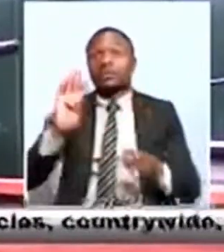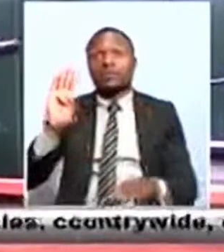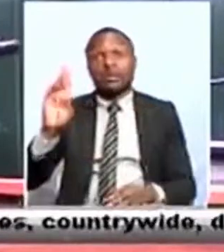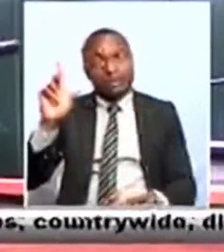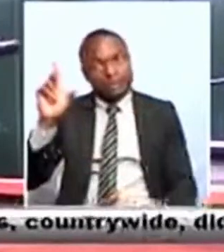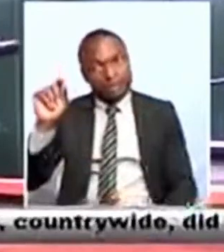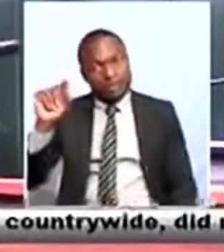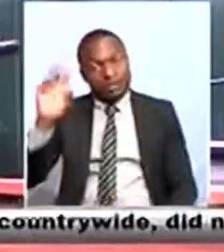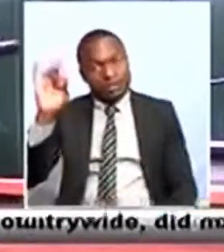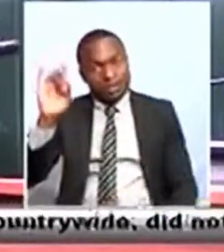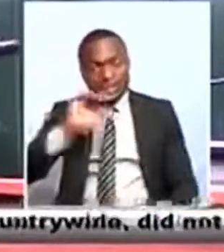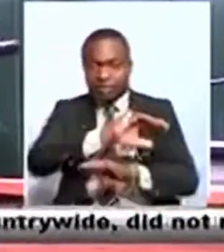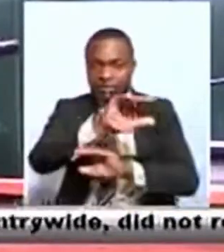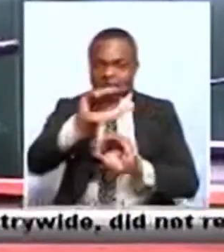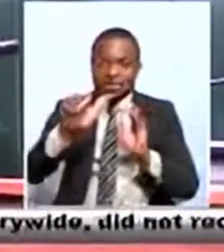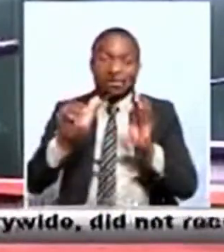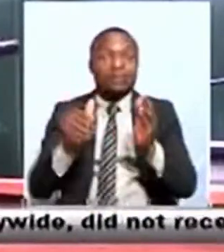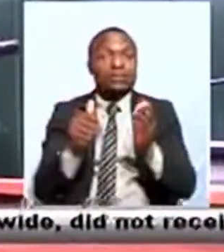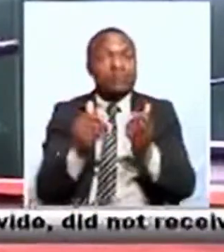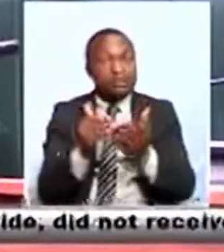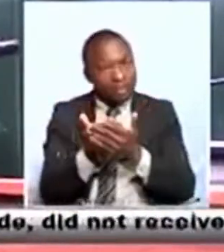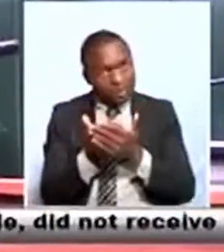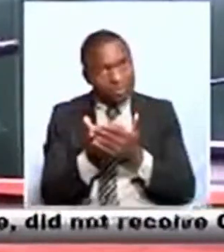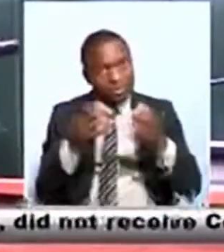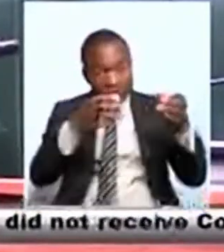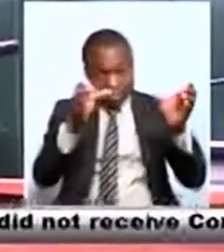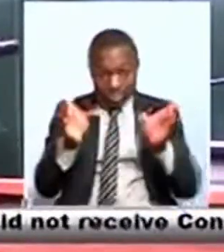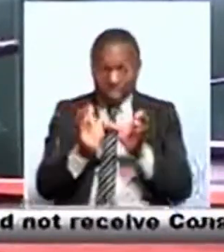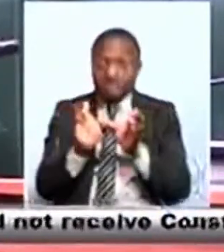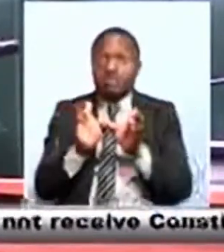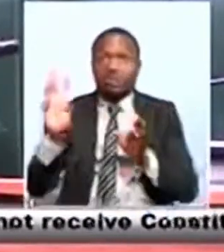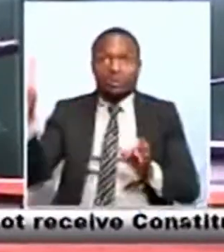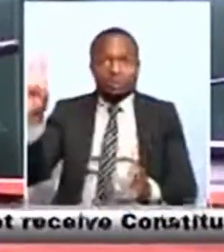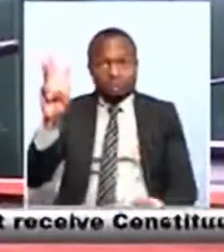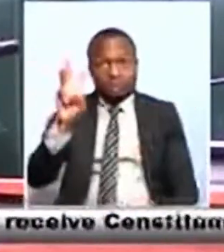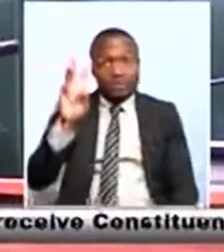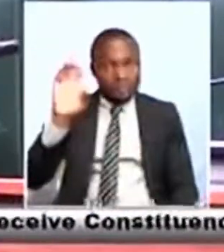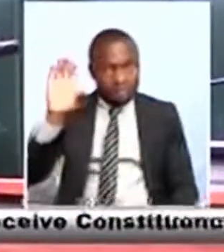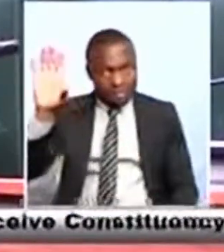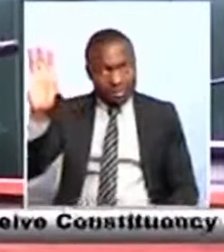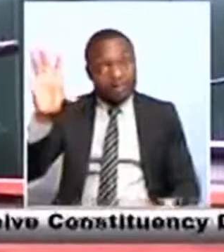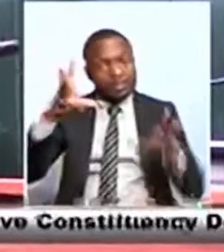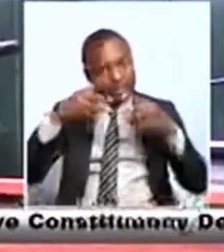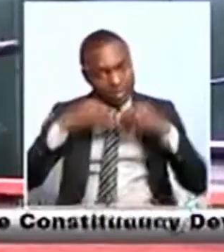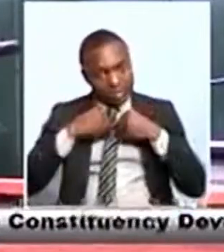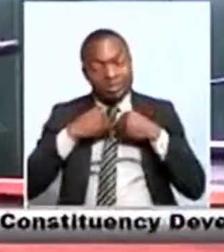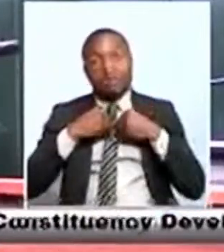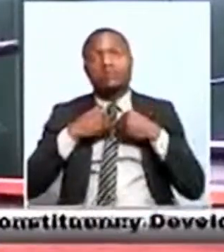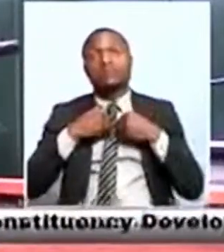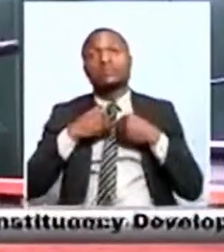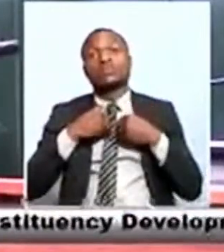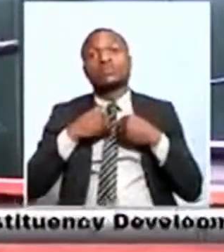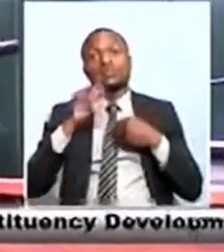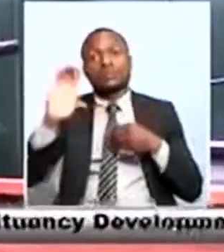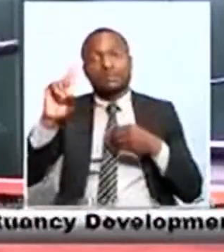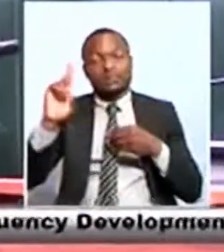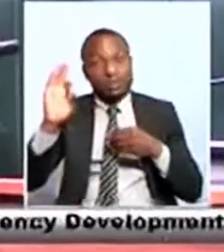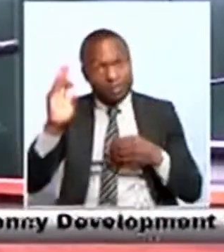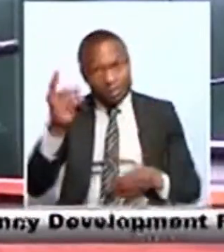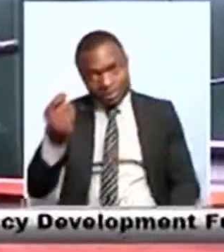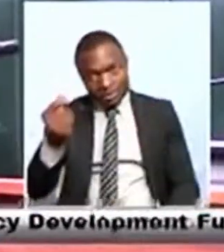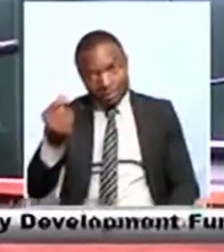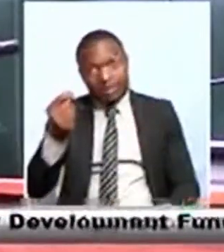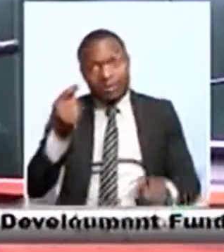2018, all constituencies in Western Province received the Constituency Development Fund, while